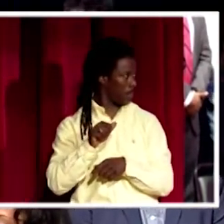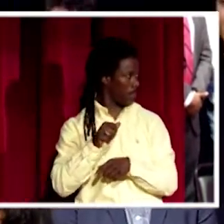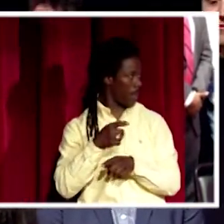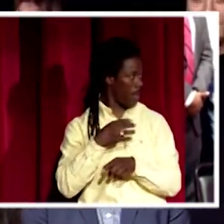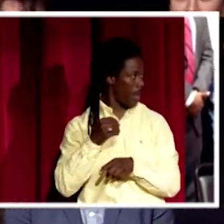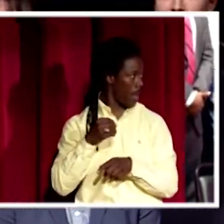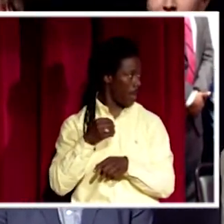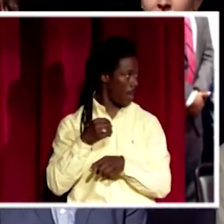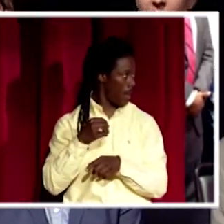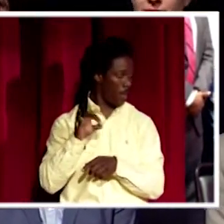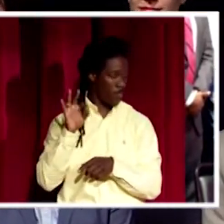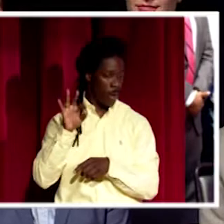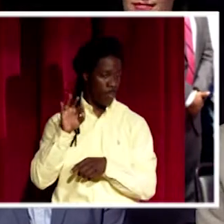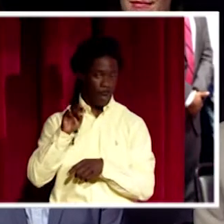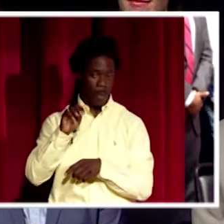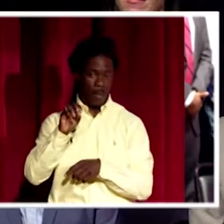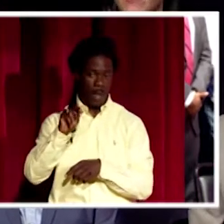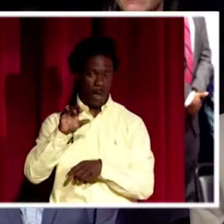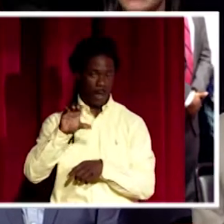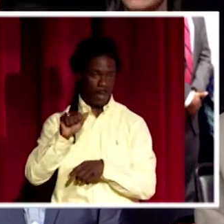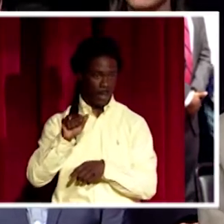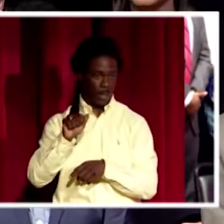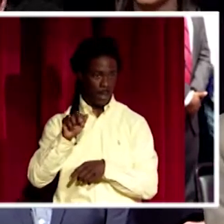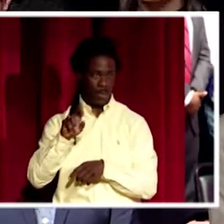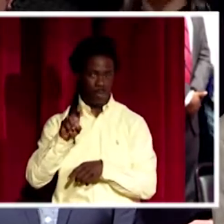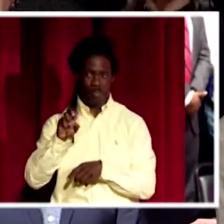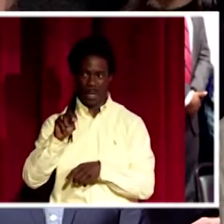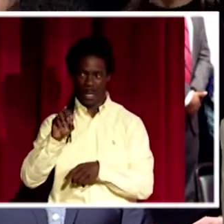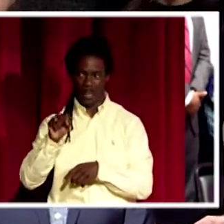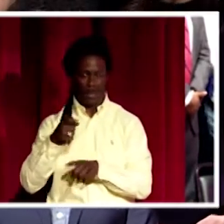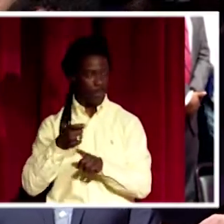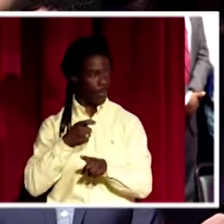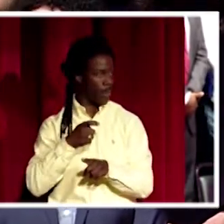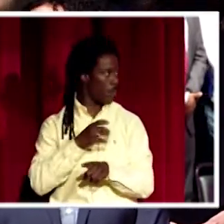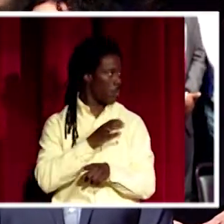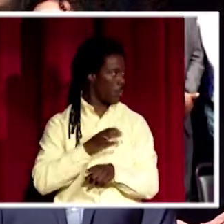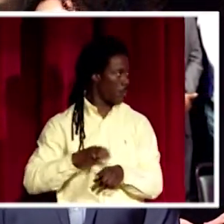Reverend Monica Rains from the Christ United Methodist Church.